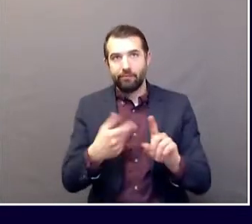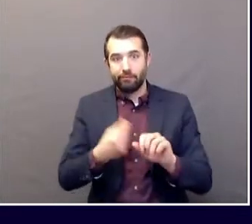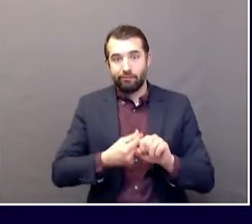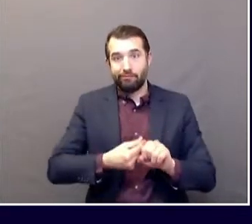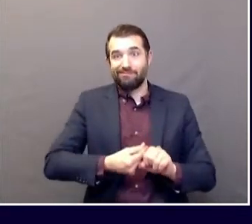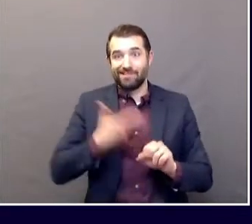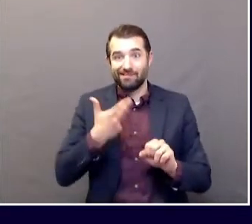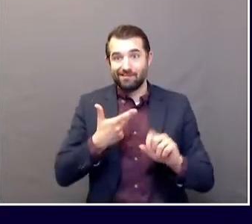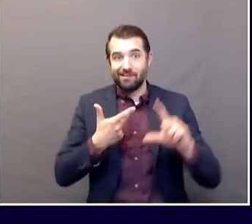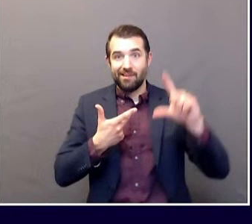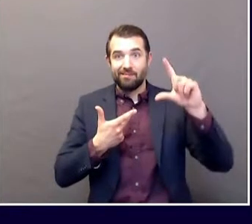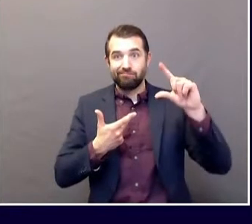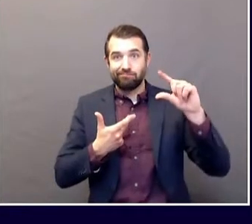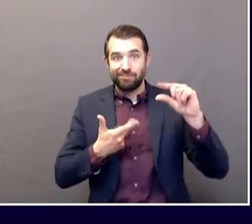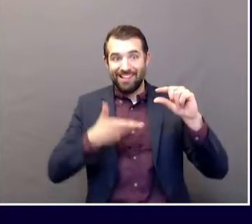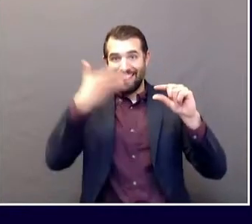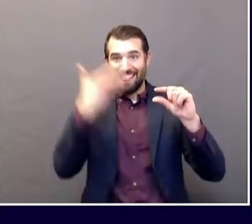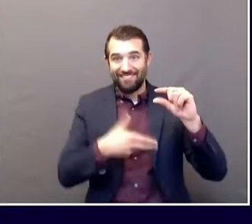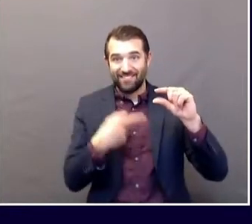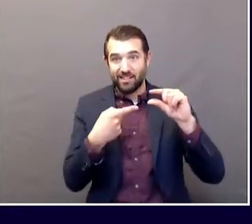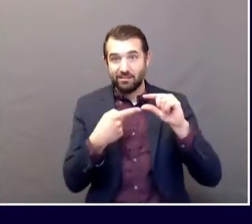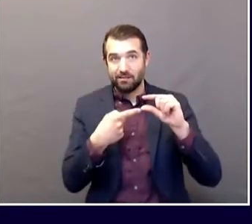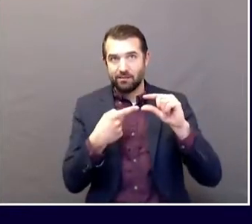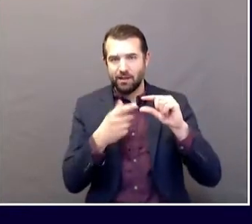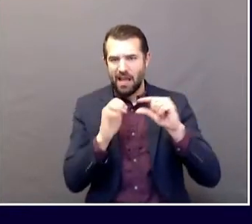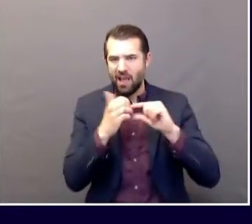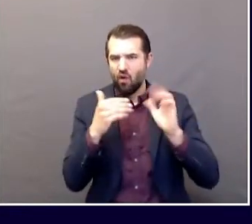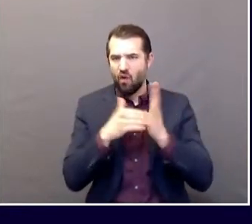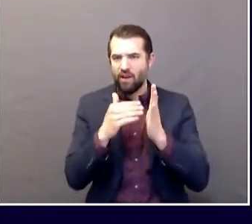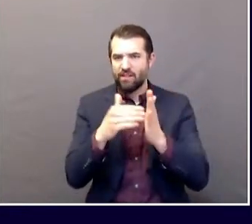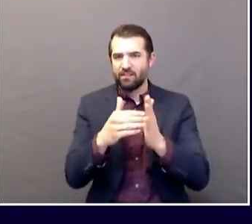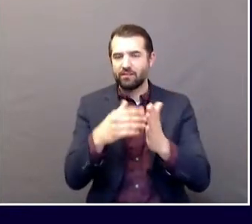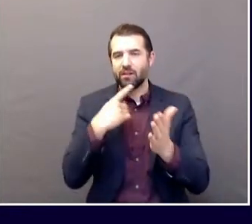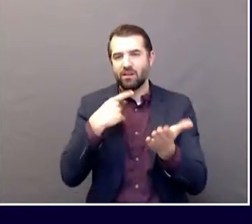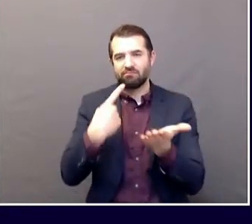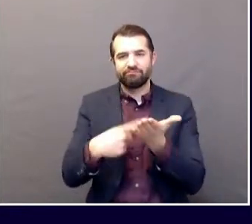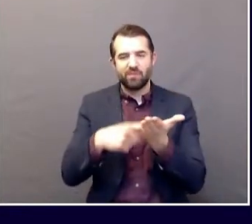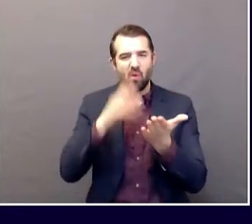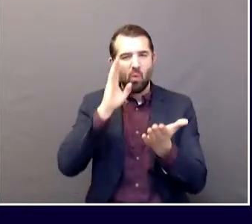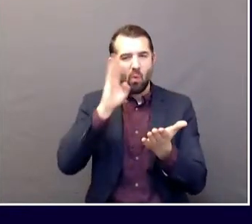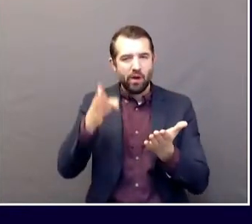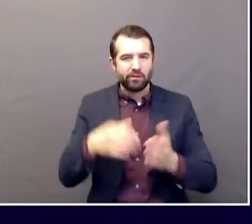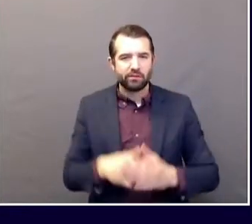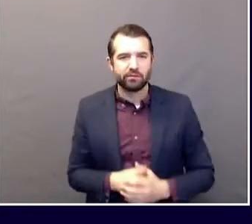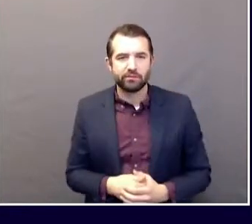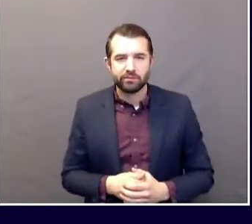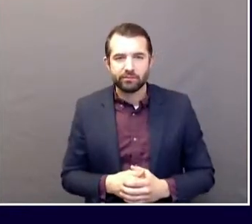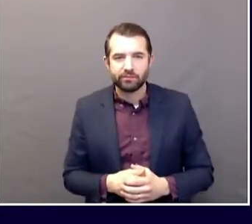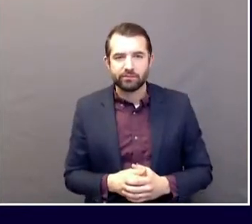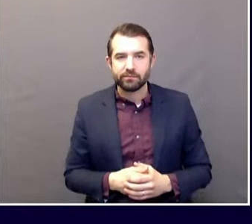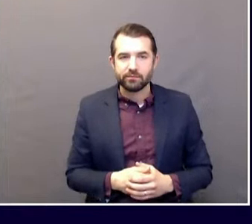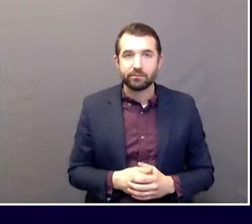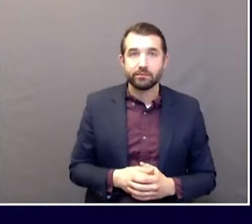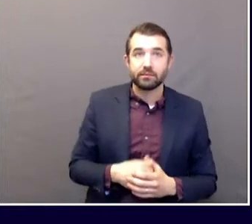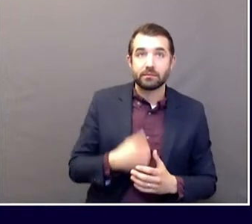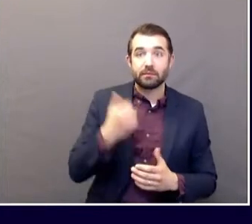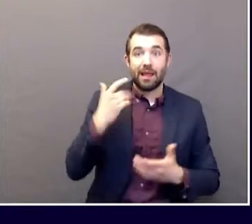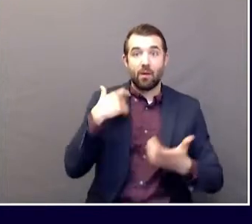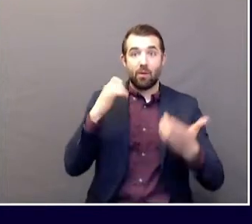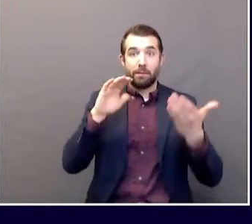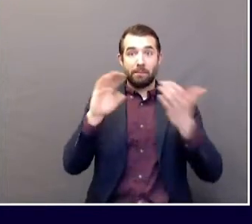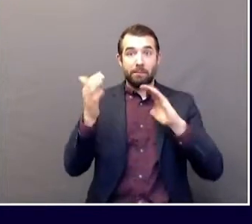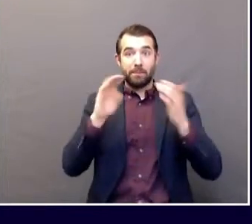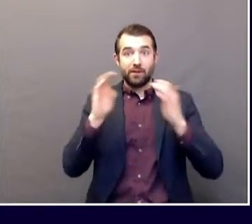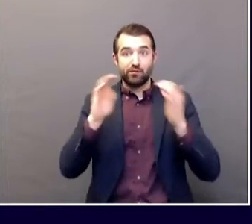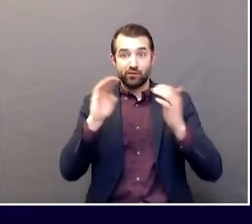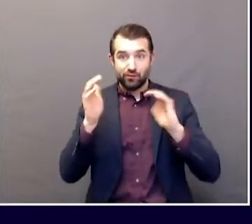that could potentially go to waste, where literally hours are on the clock, versus the one that is a set of doses, vials